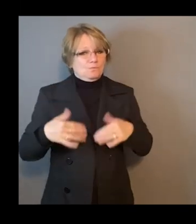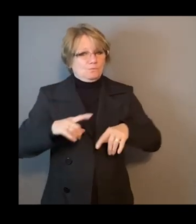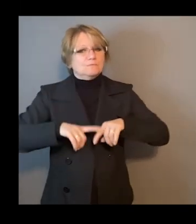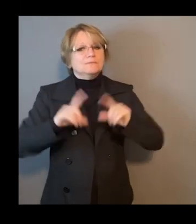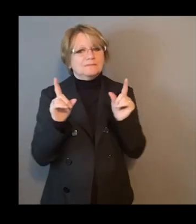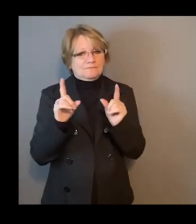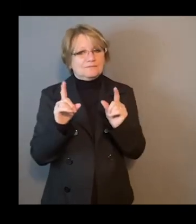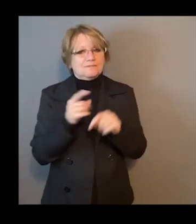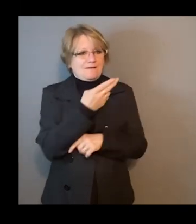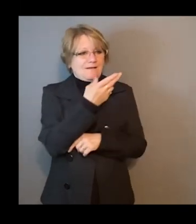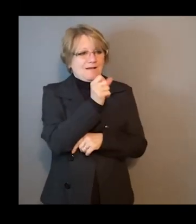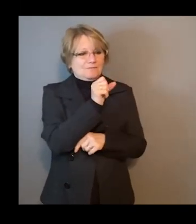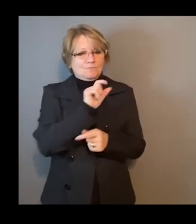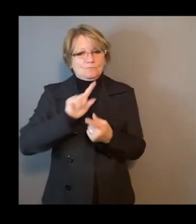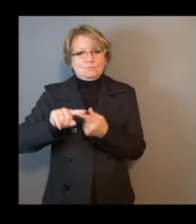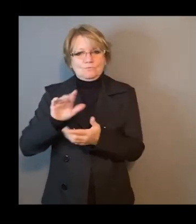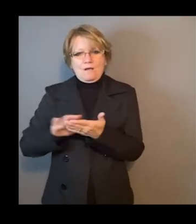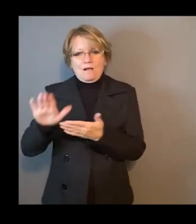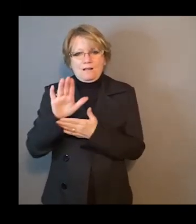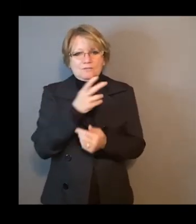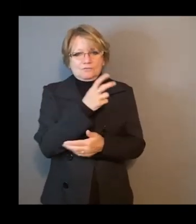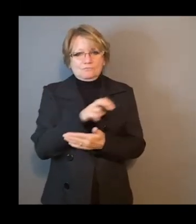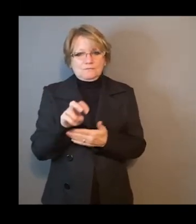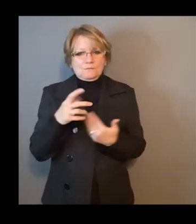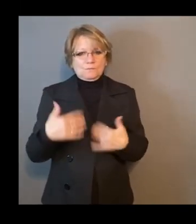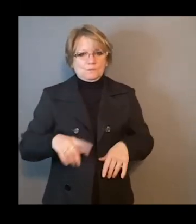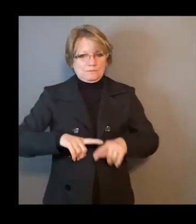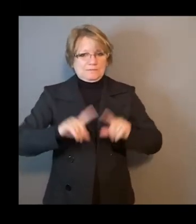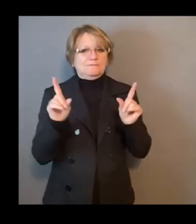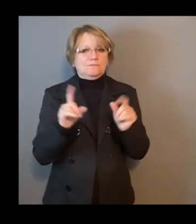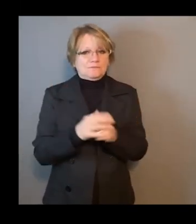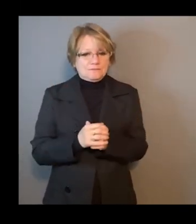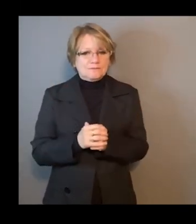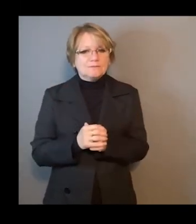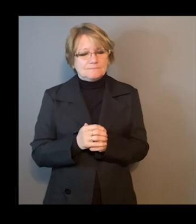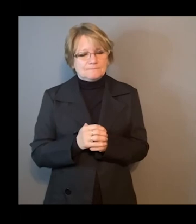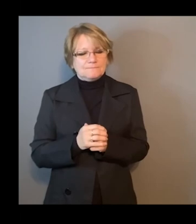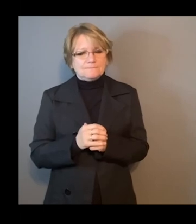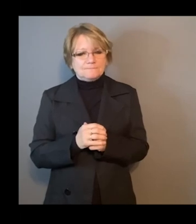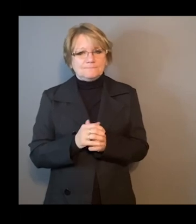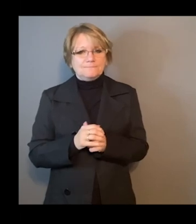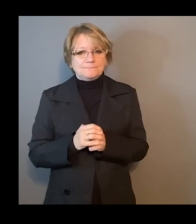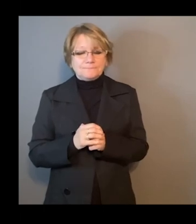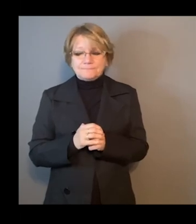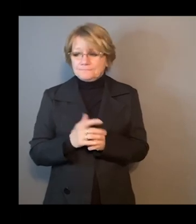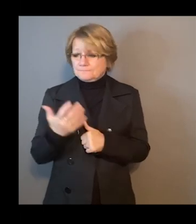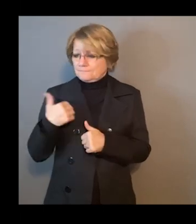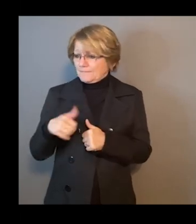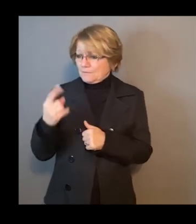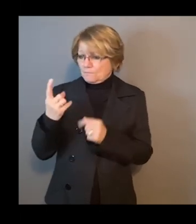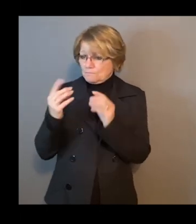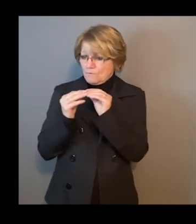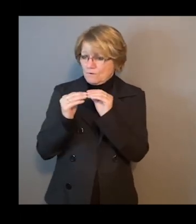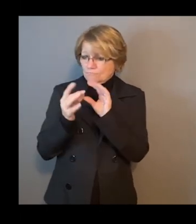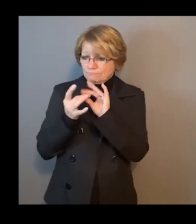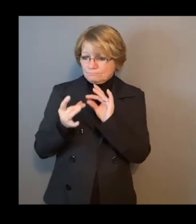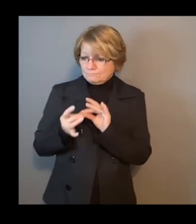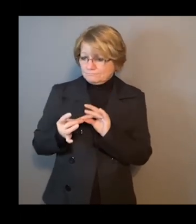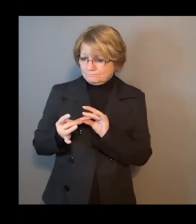major difference from high school to college. So that's what I had to say. Thank you. Anybody else want to chime